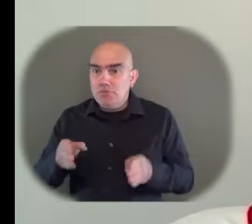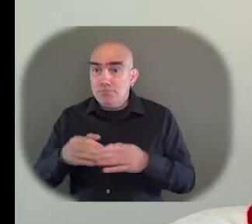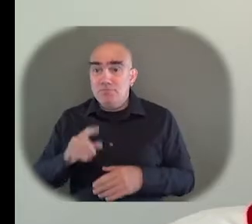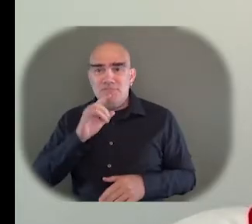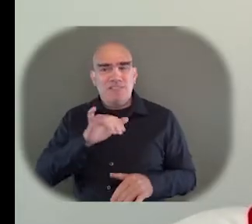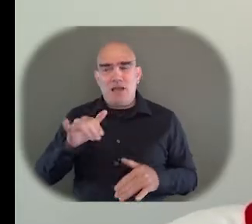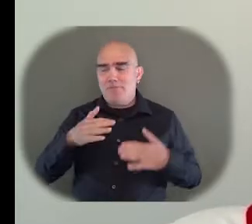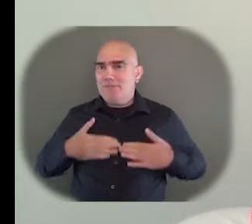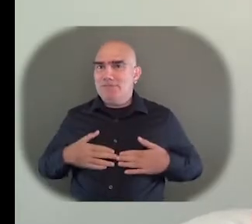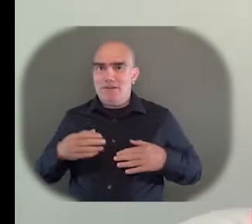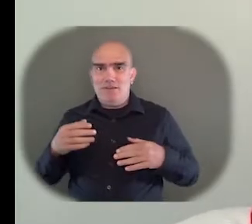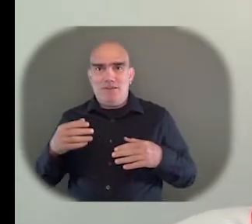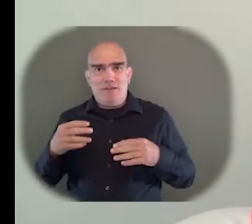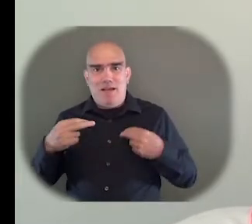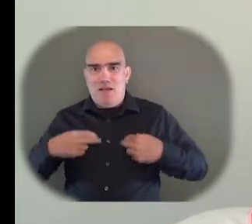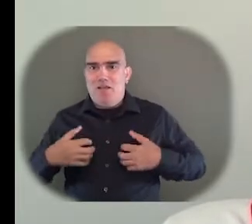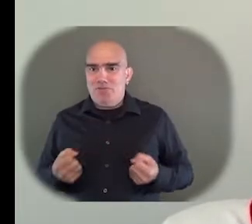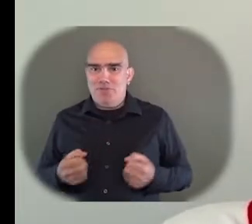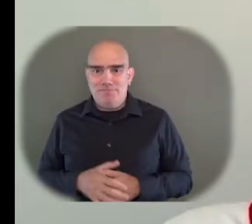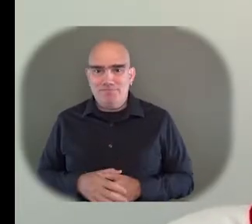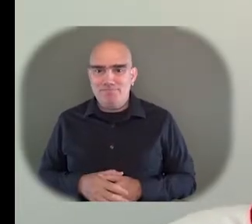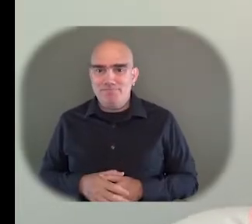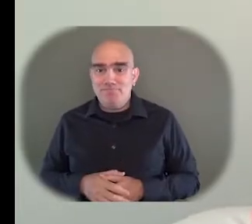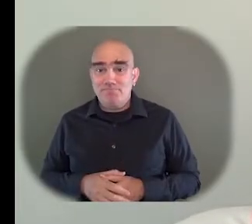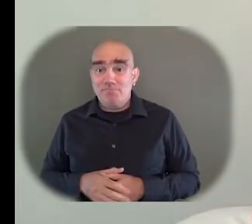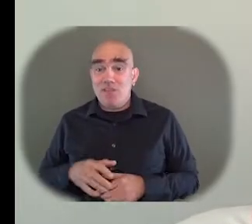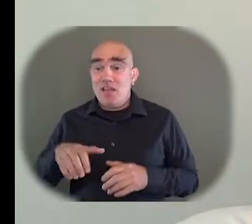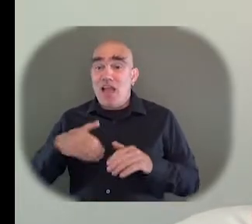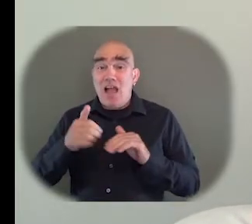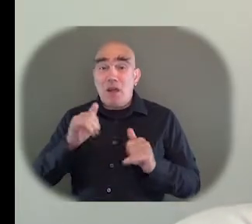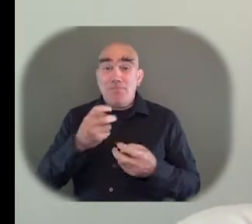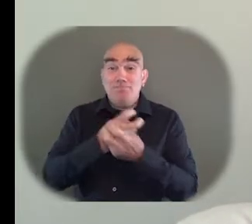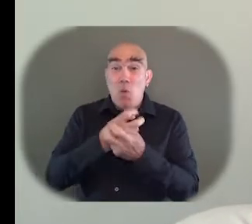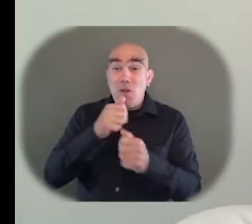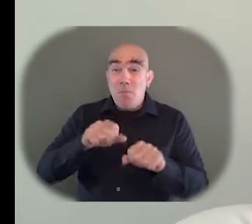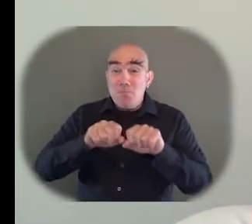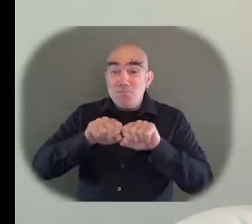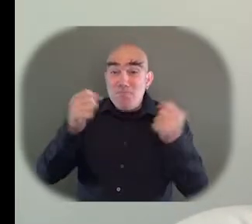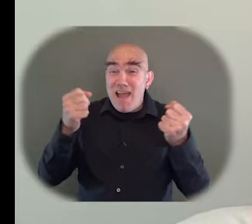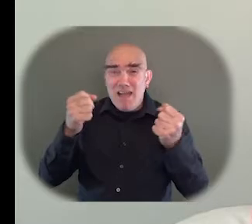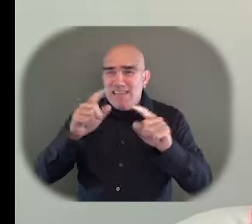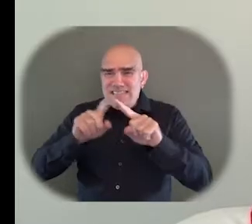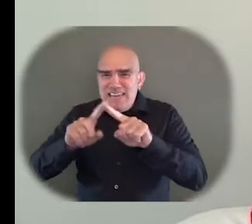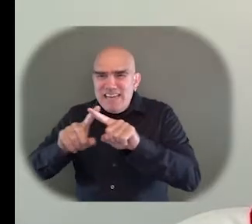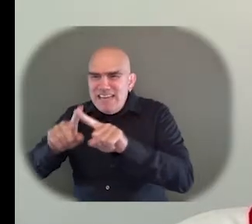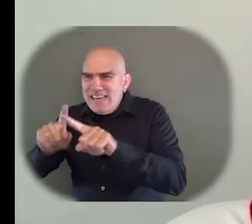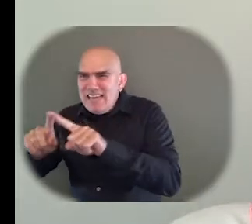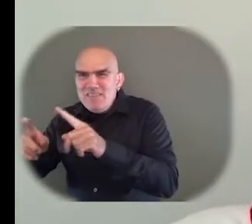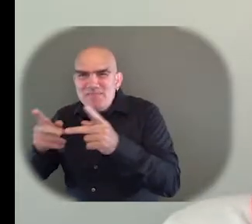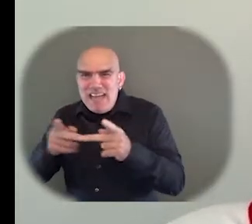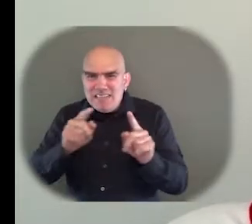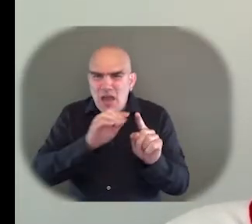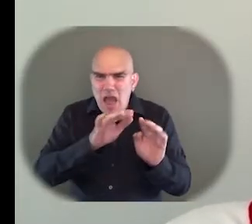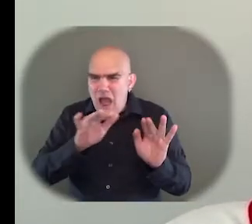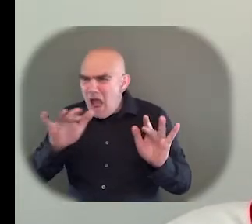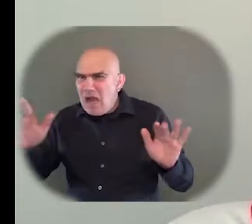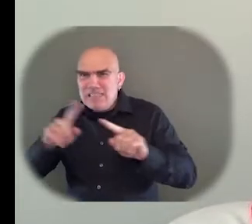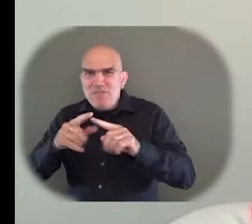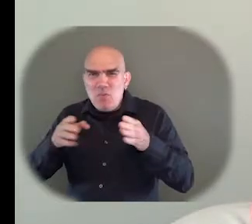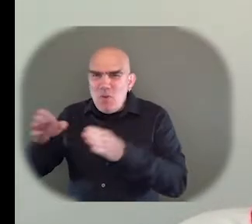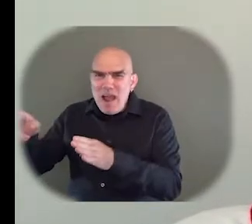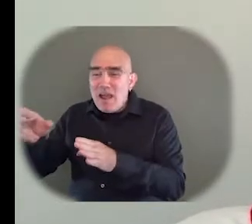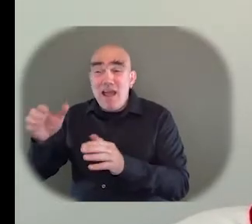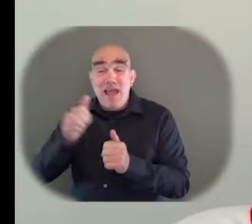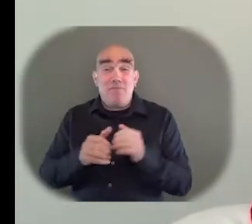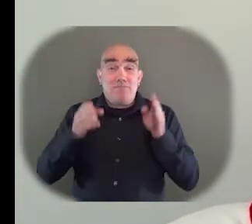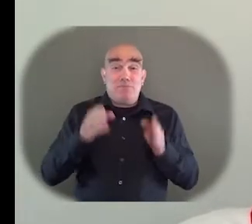person. It's just like physical health. Just like how a bone can be broken in a million different places and ways, every person with